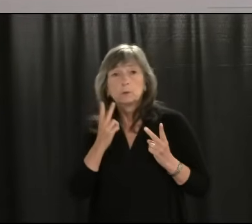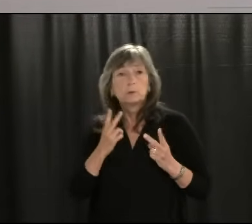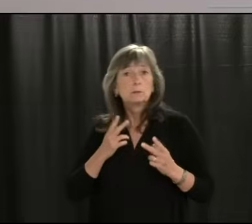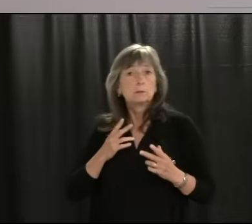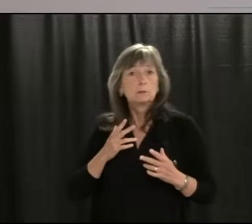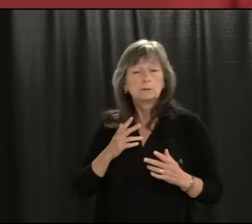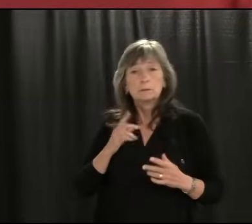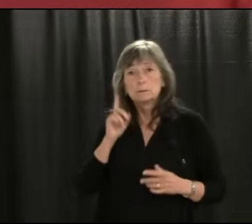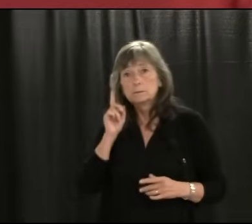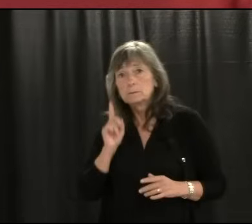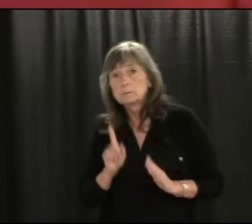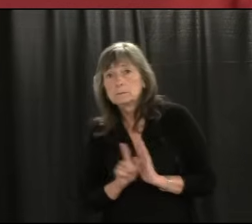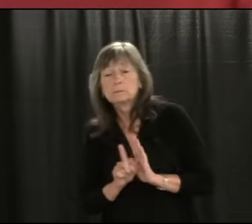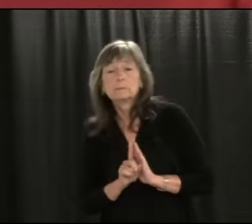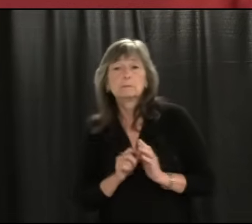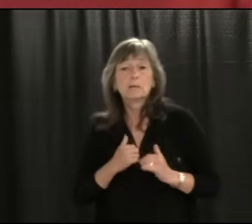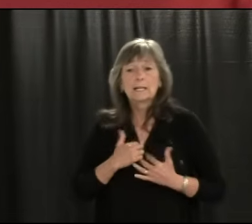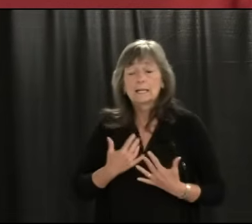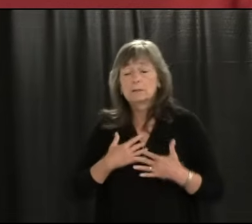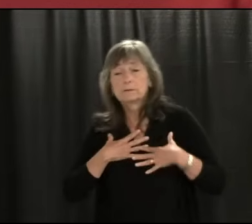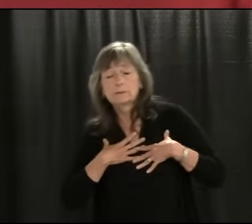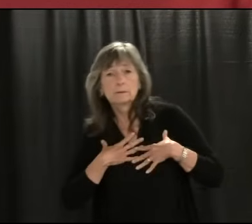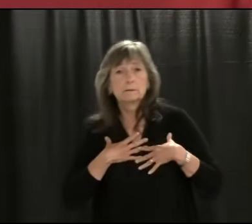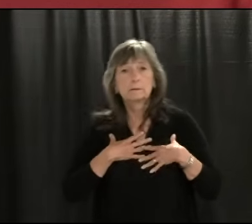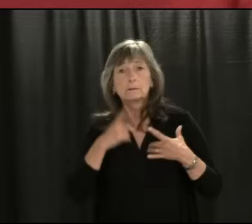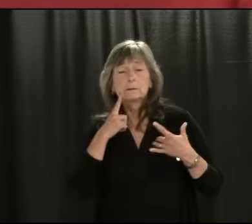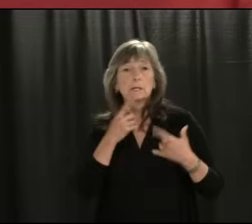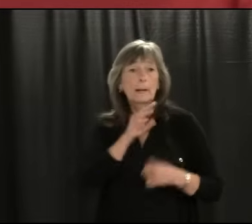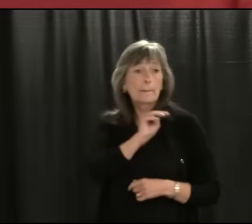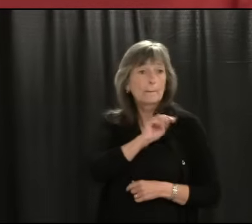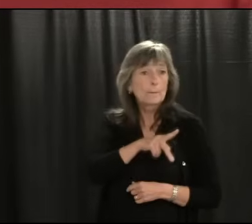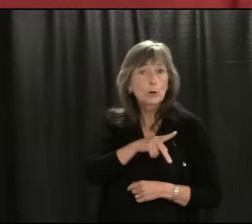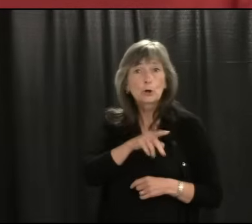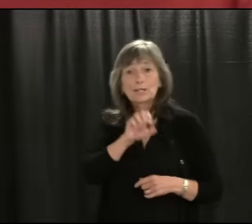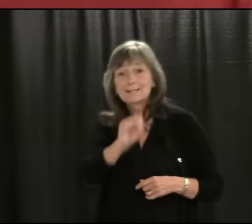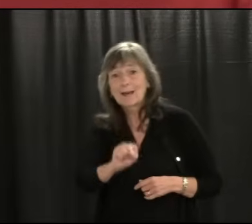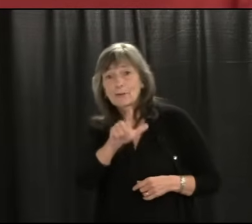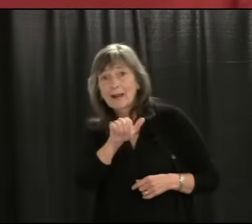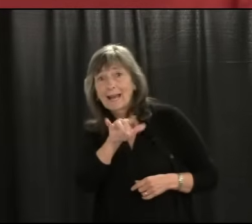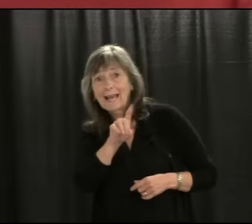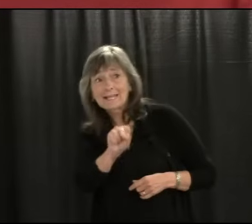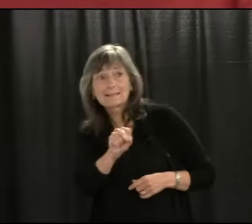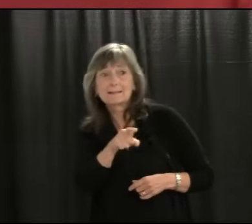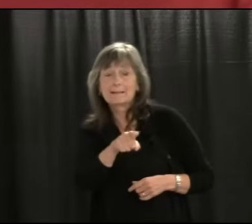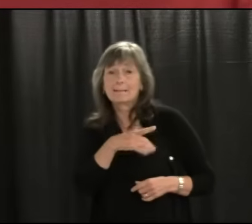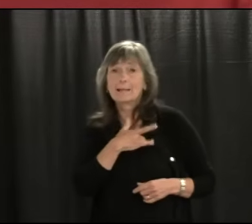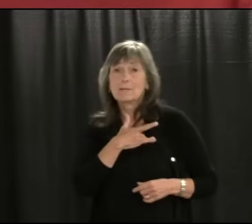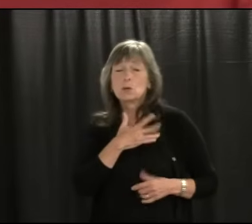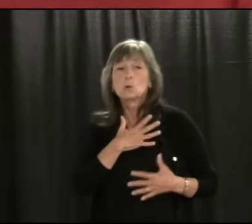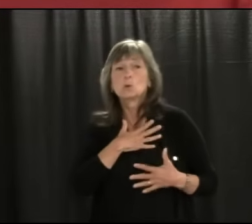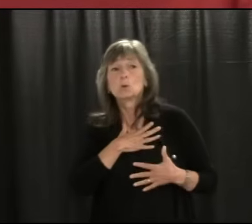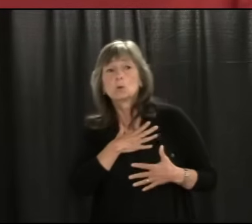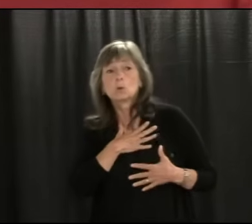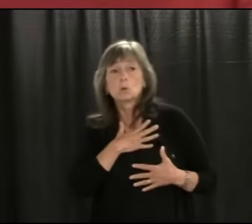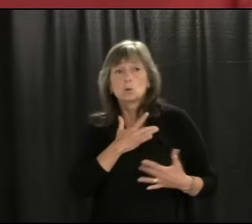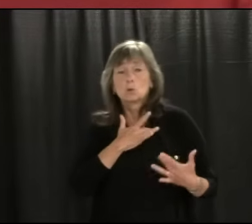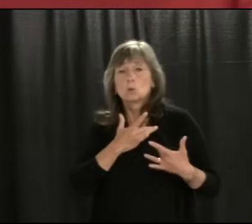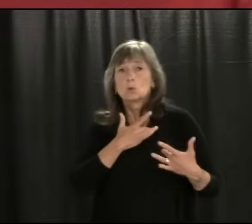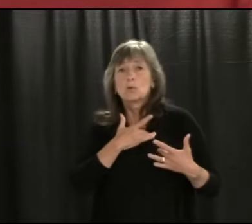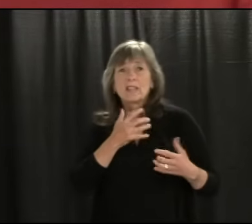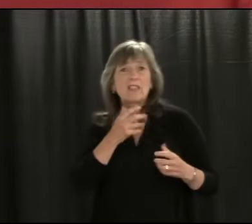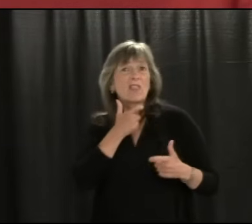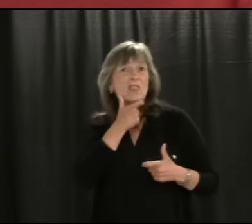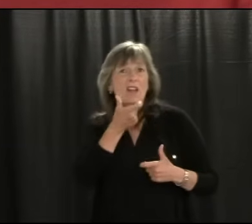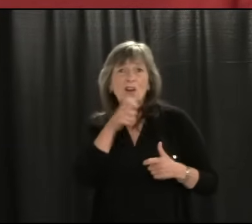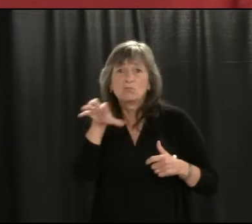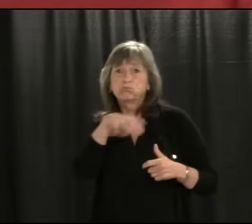from MHAs, I've heard from constituents, areas like Mount Pearl, Southlands, it's really kind of blanketed with thick smoke